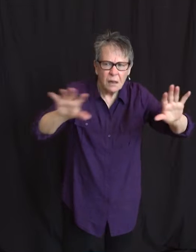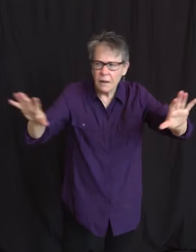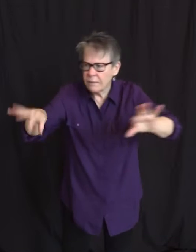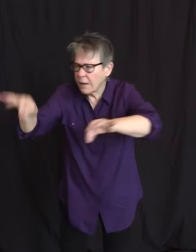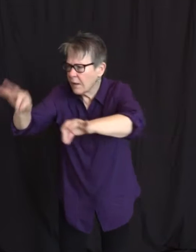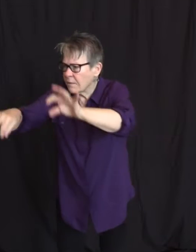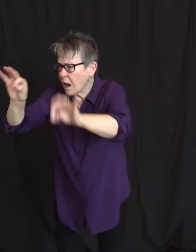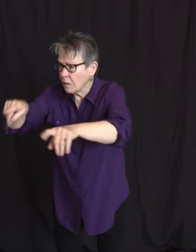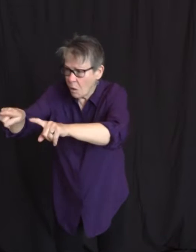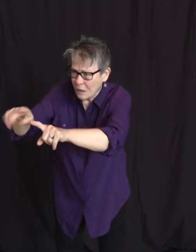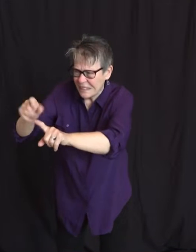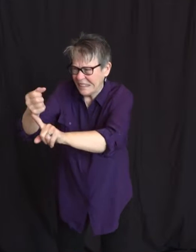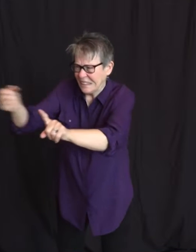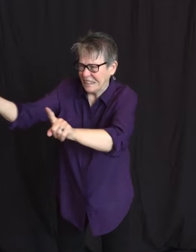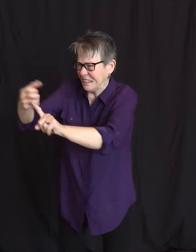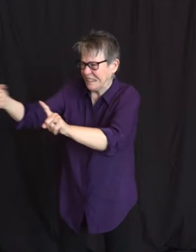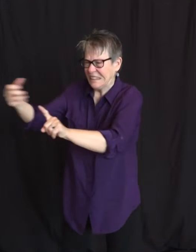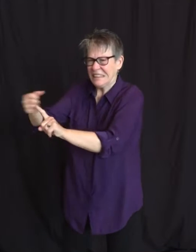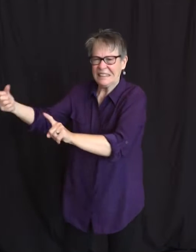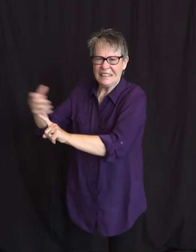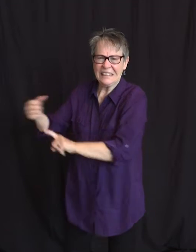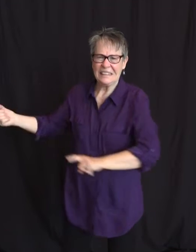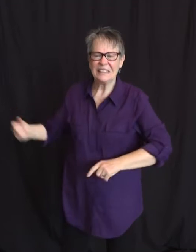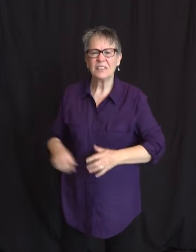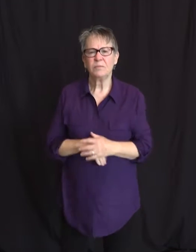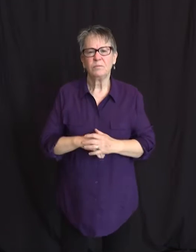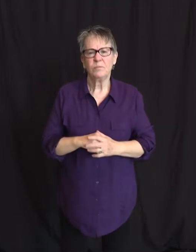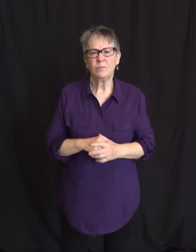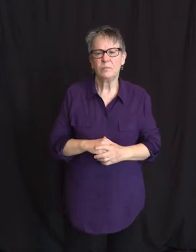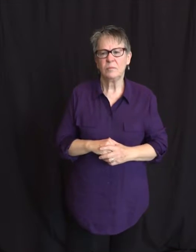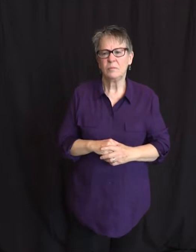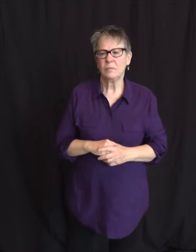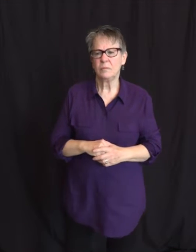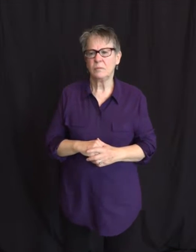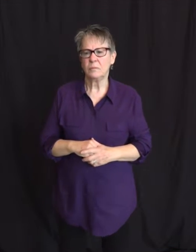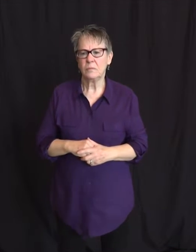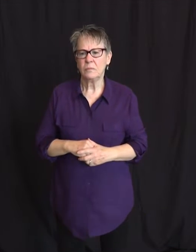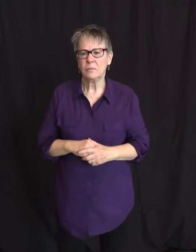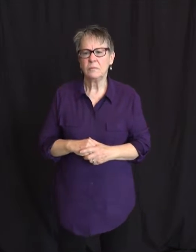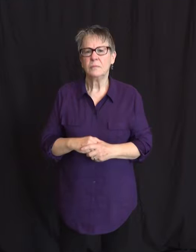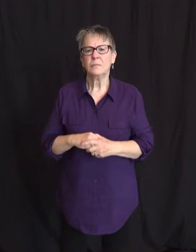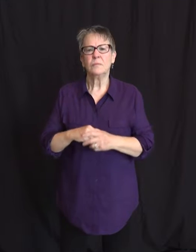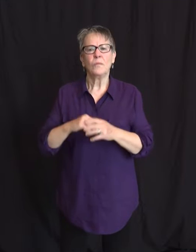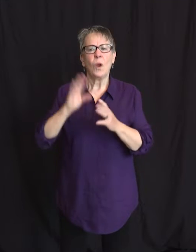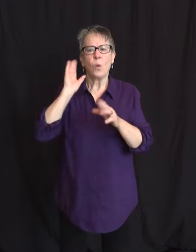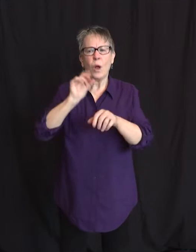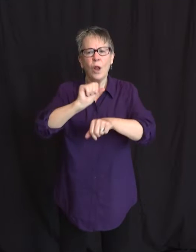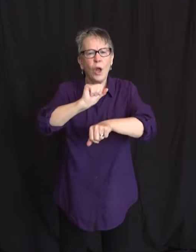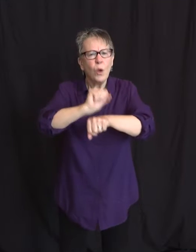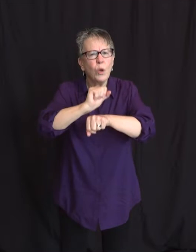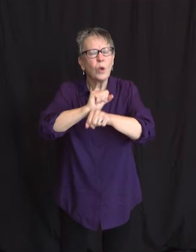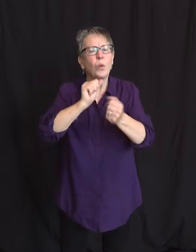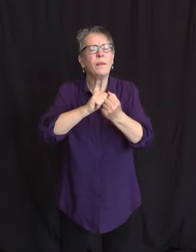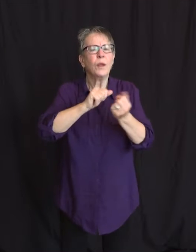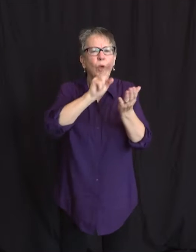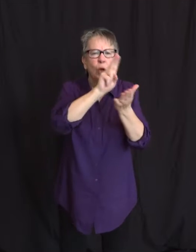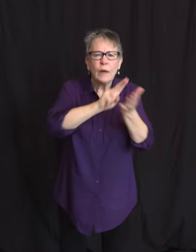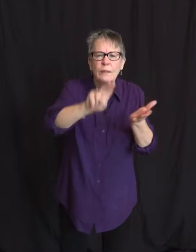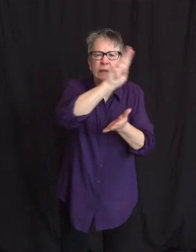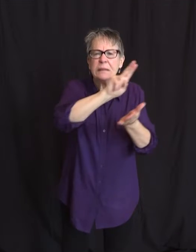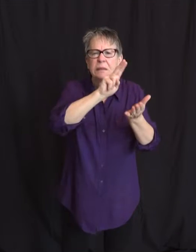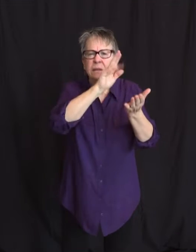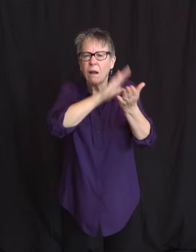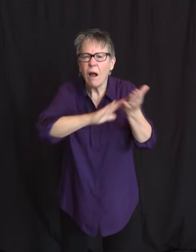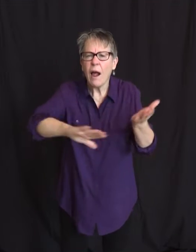and we will continue to expand our partnerships with private sector labs and with institutions like Rutgers University, which have